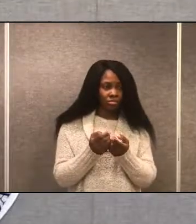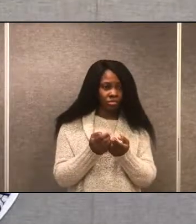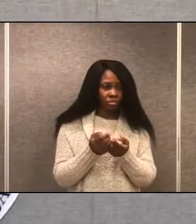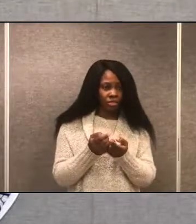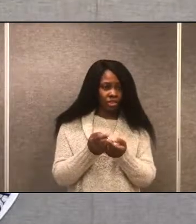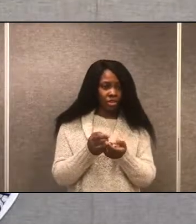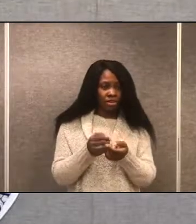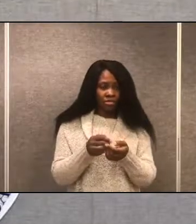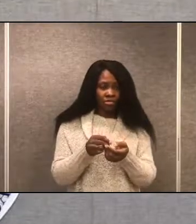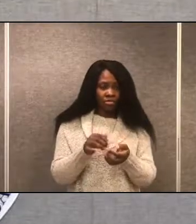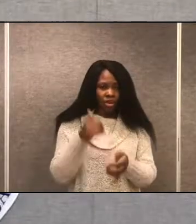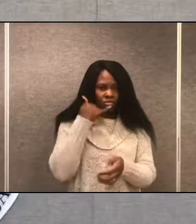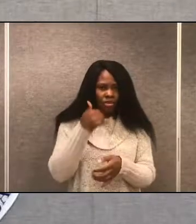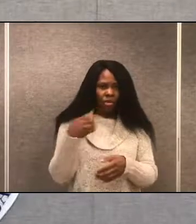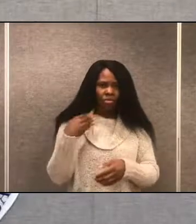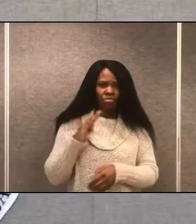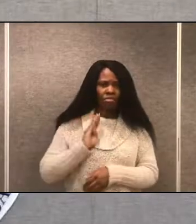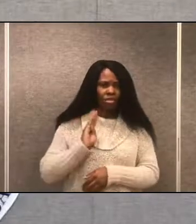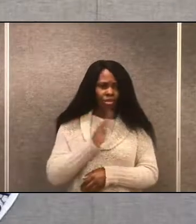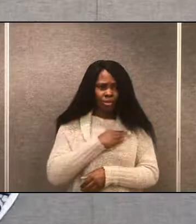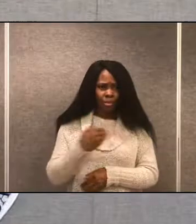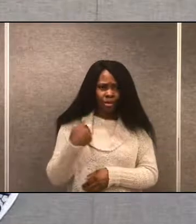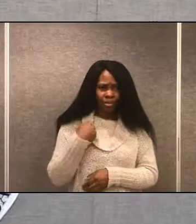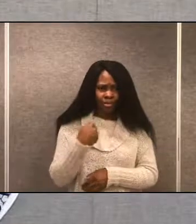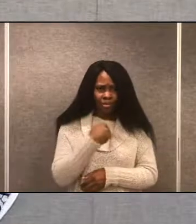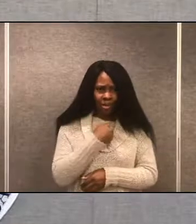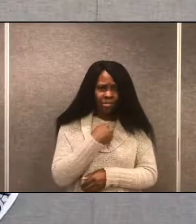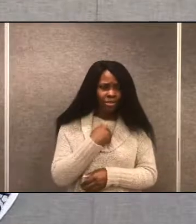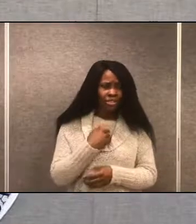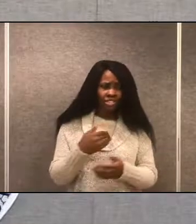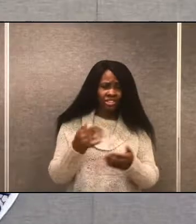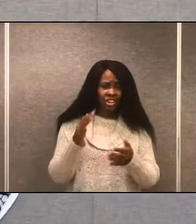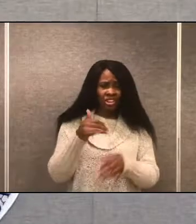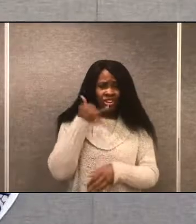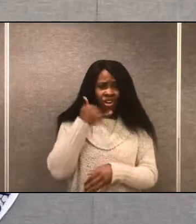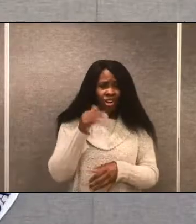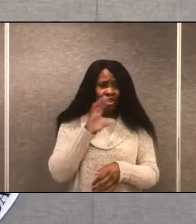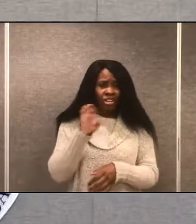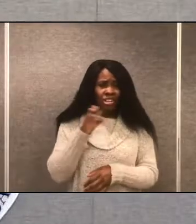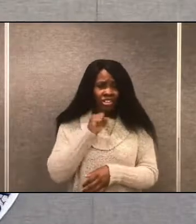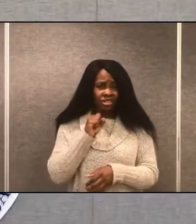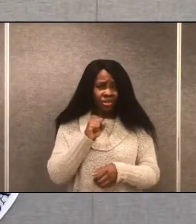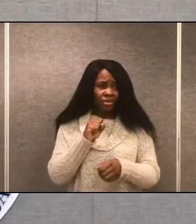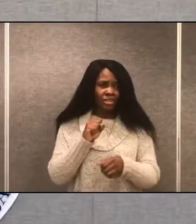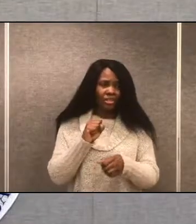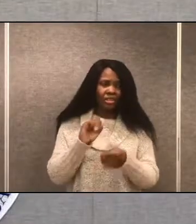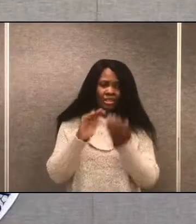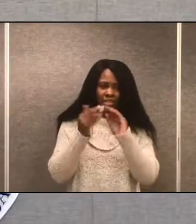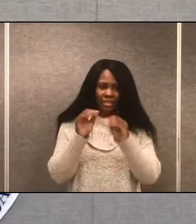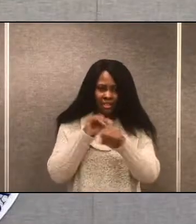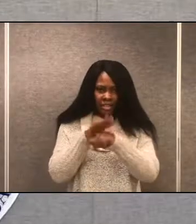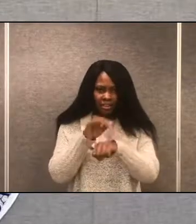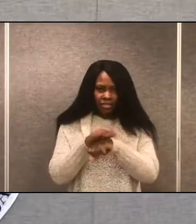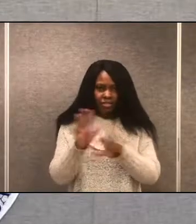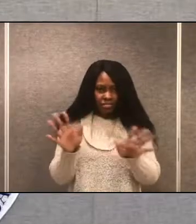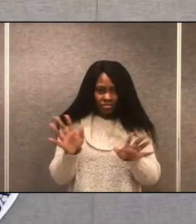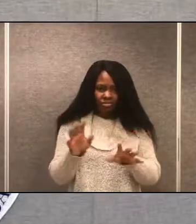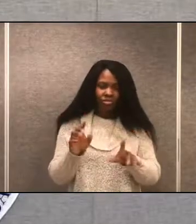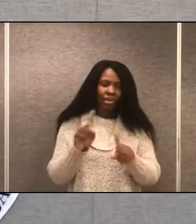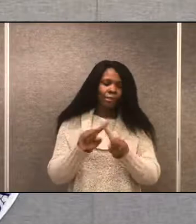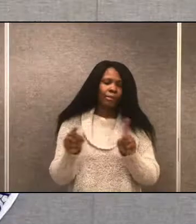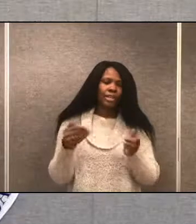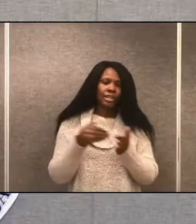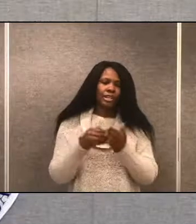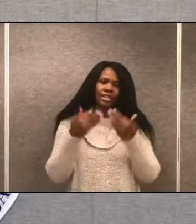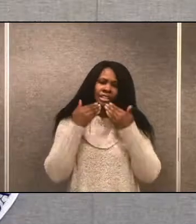Call the board members. That's what they're for. Call the East Orange City Council. Call our health department. But again, thank all of you for joining